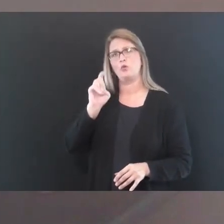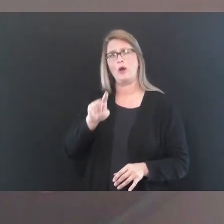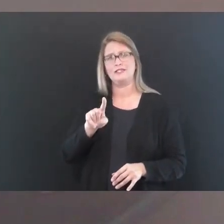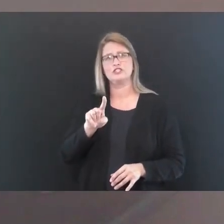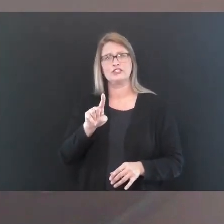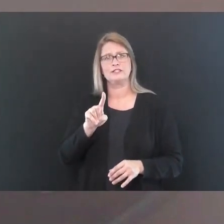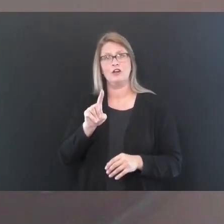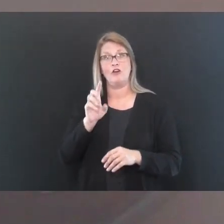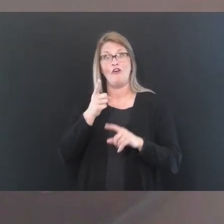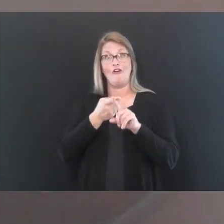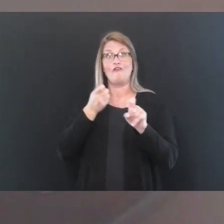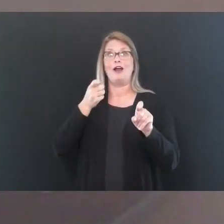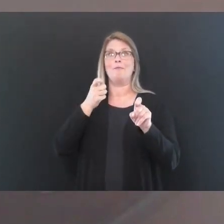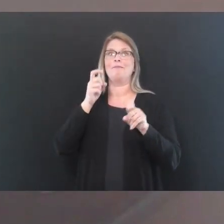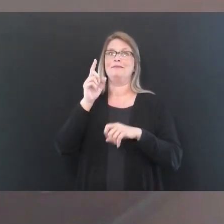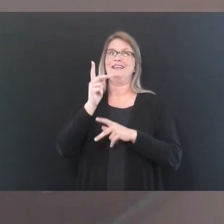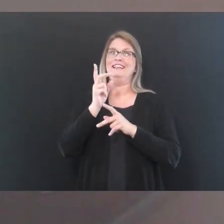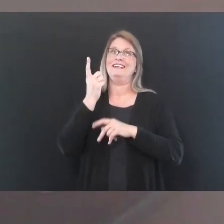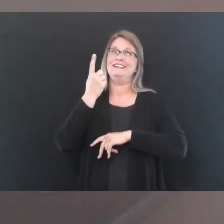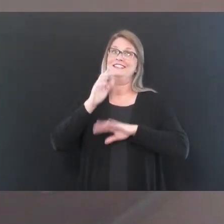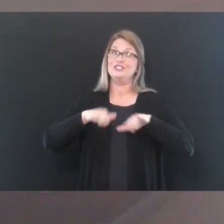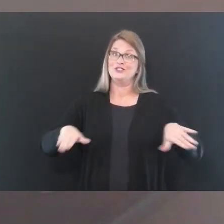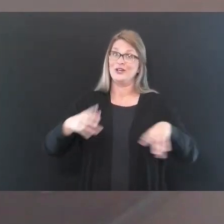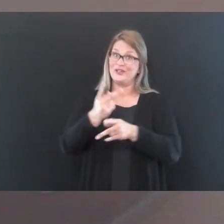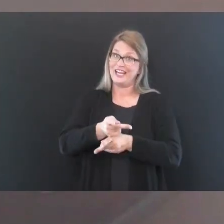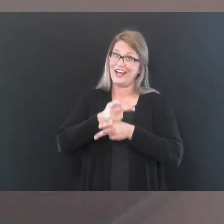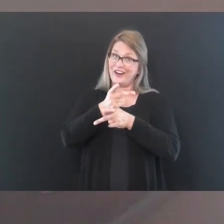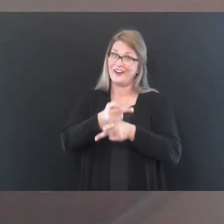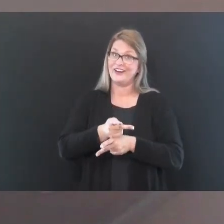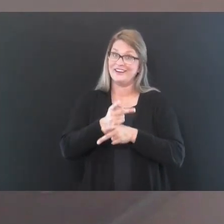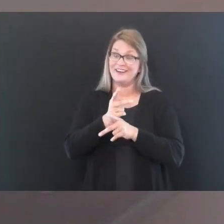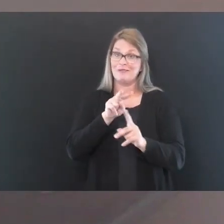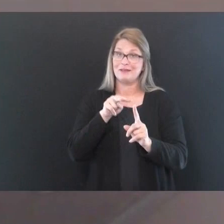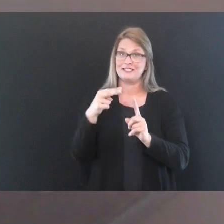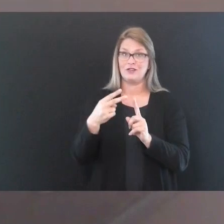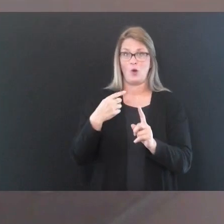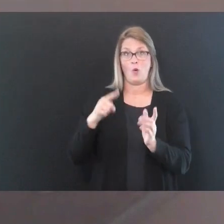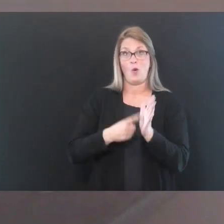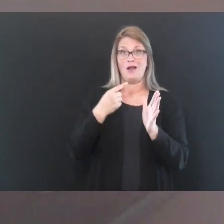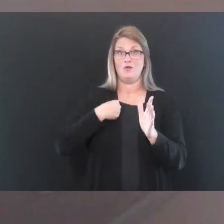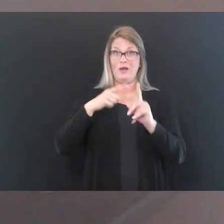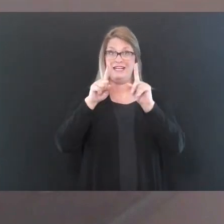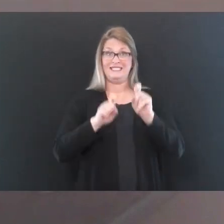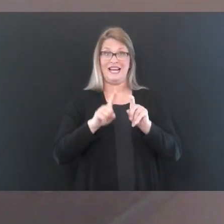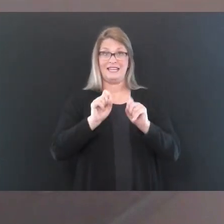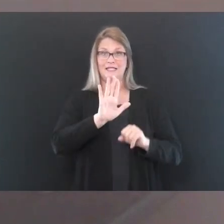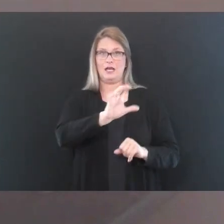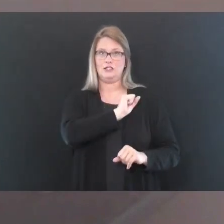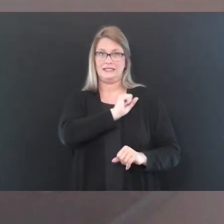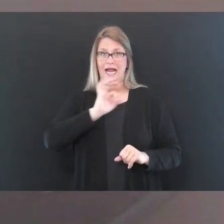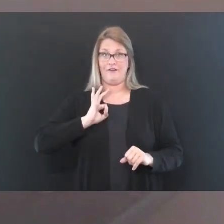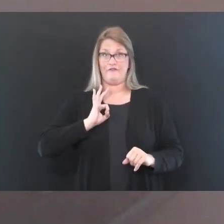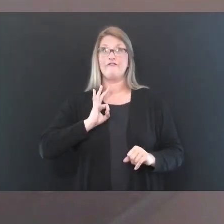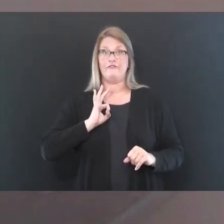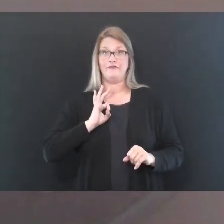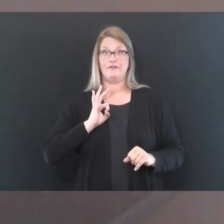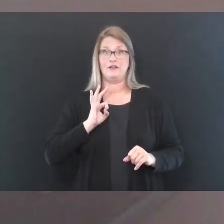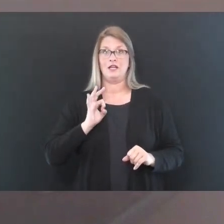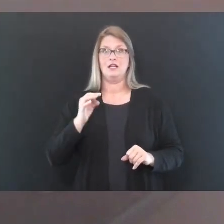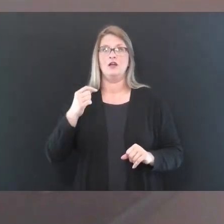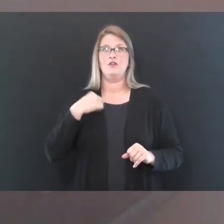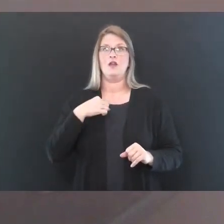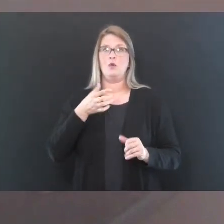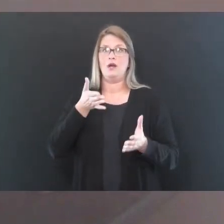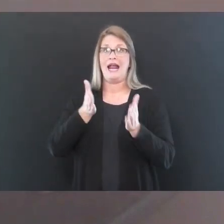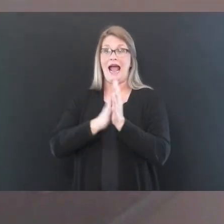daycare standpoint, then I think that as we test all of the daycare caregivers, then we would ask them to